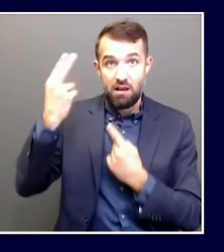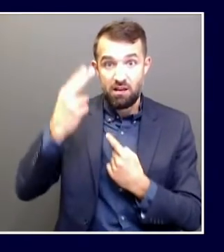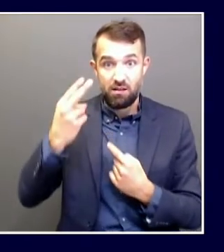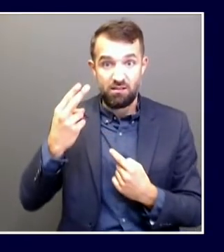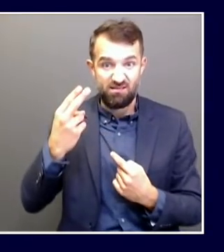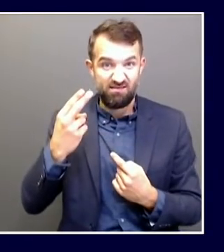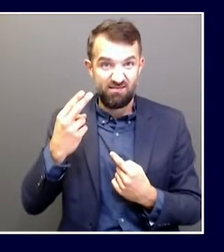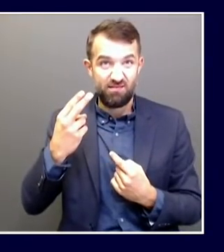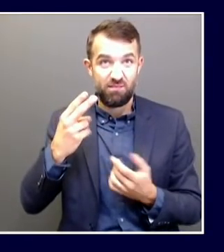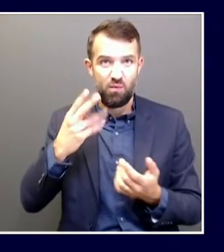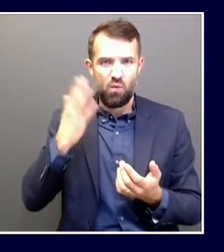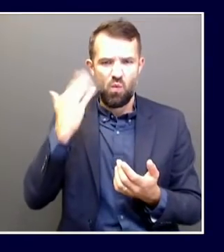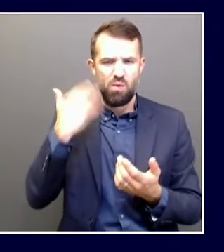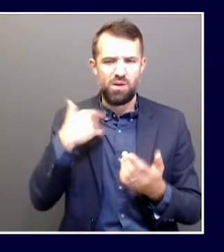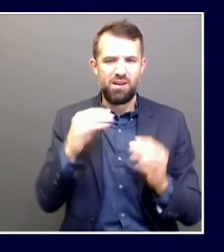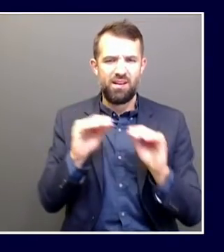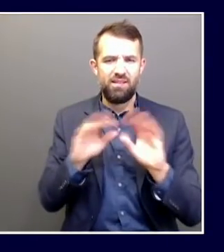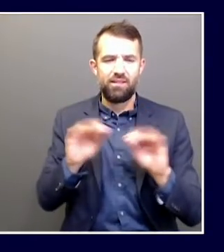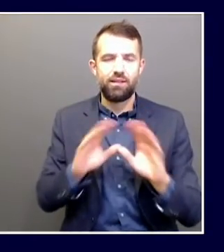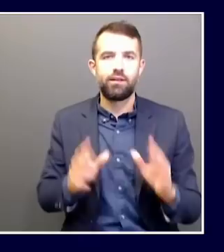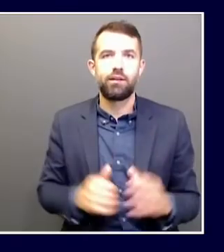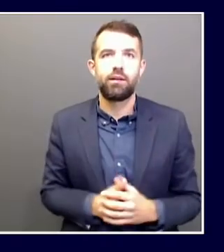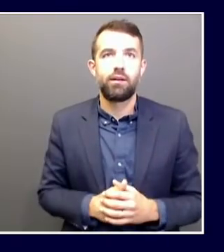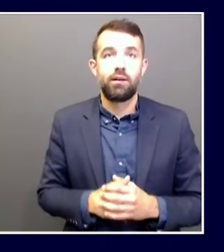vaccination or a negative test result.